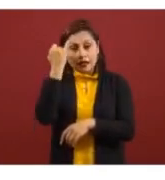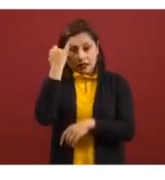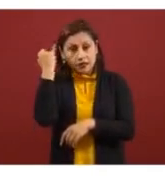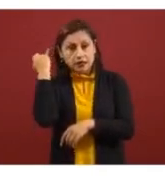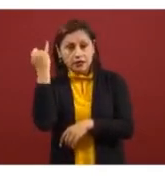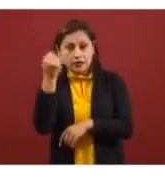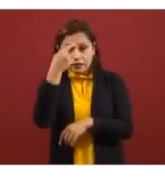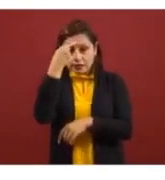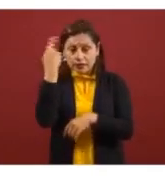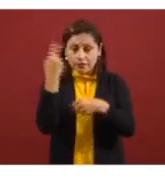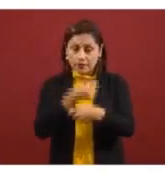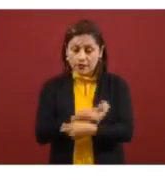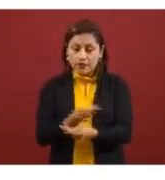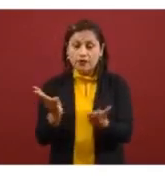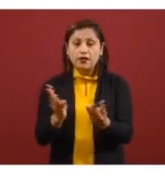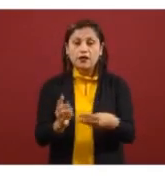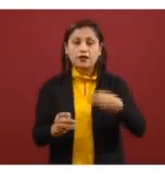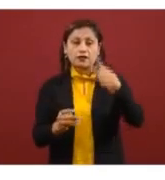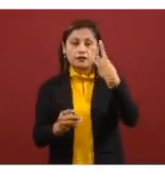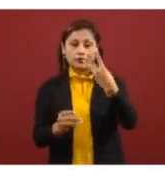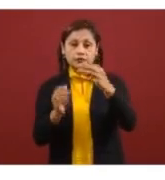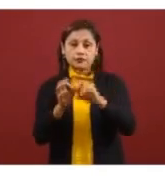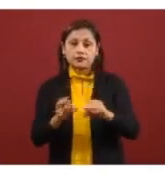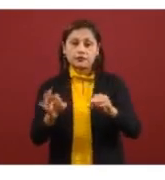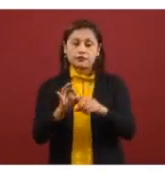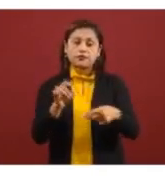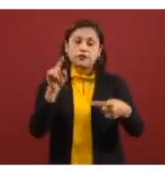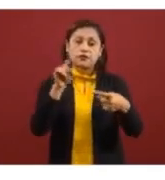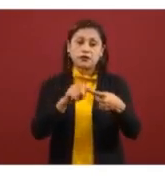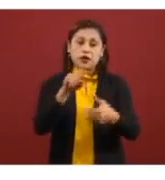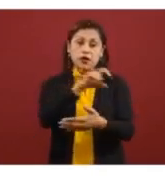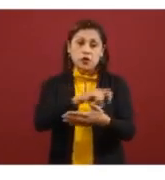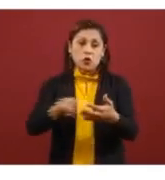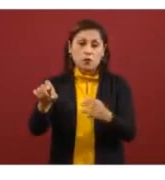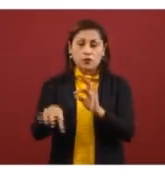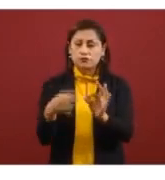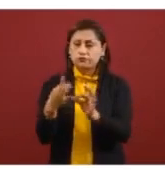medication, which became a very important strategy.